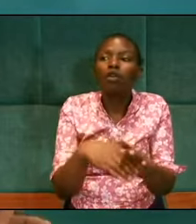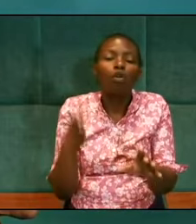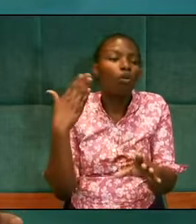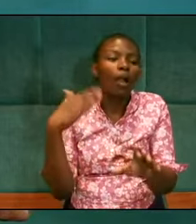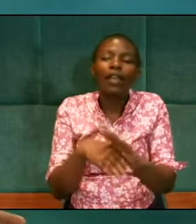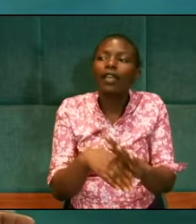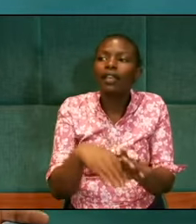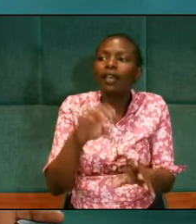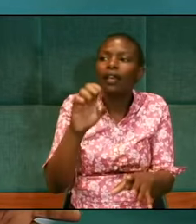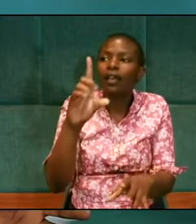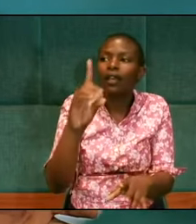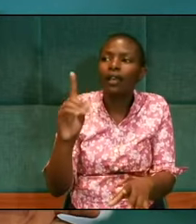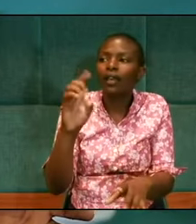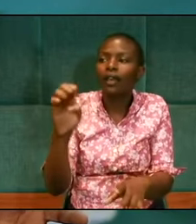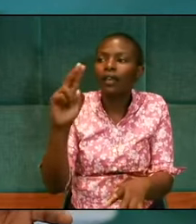Three. How many?